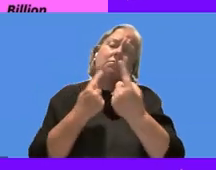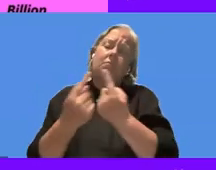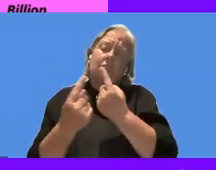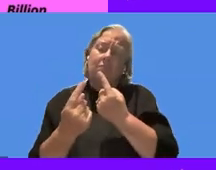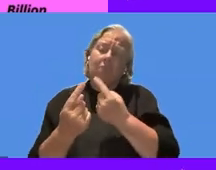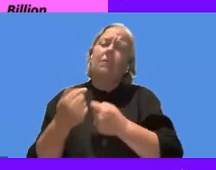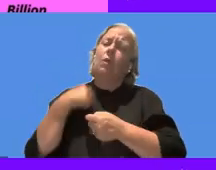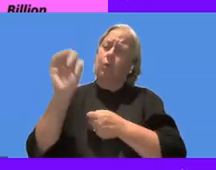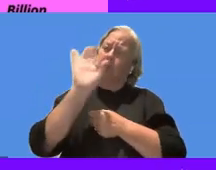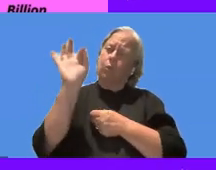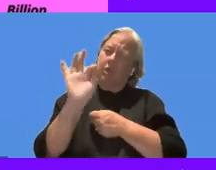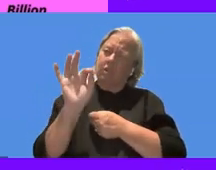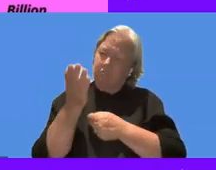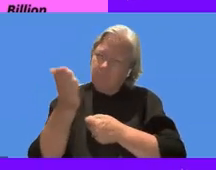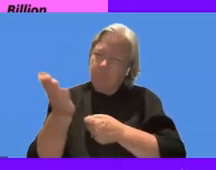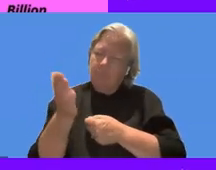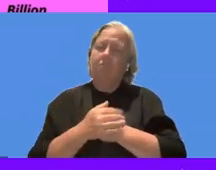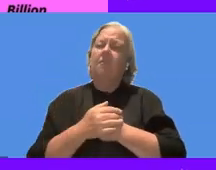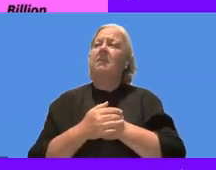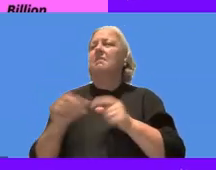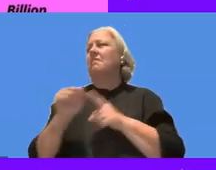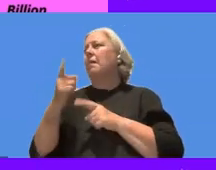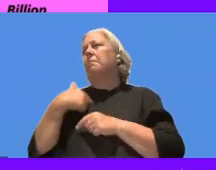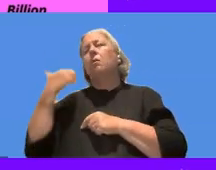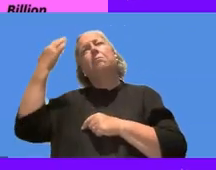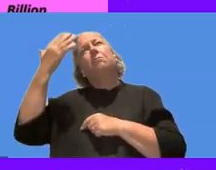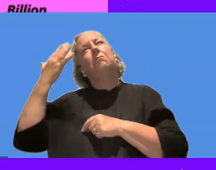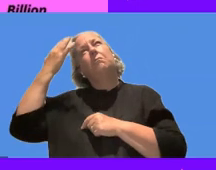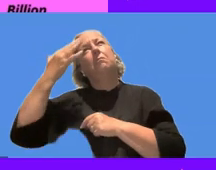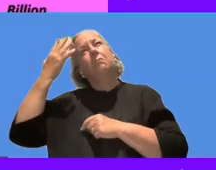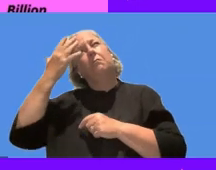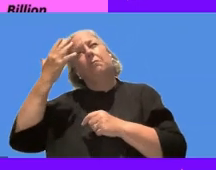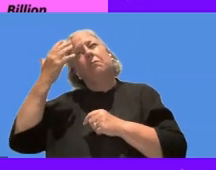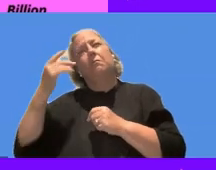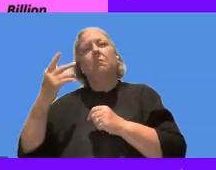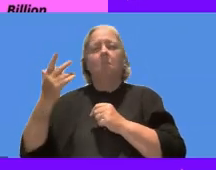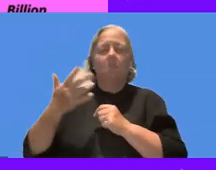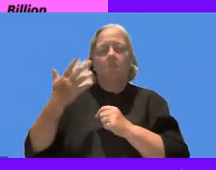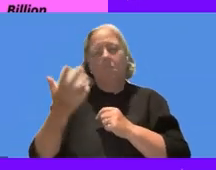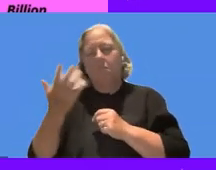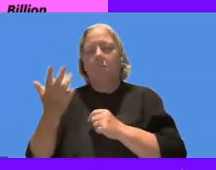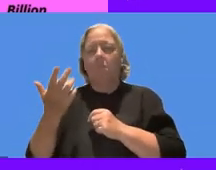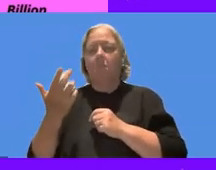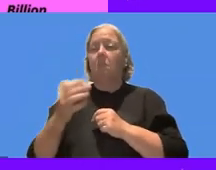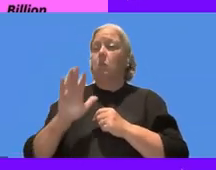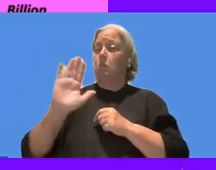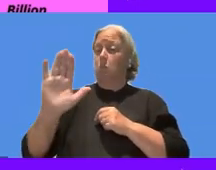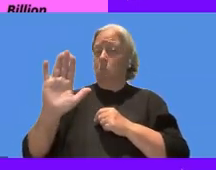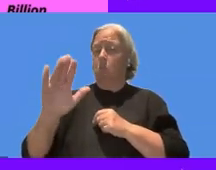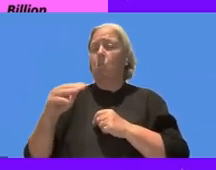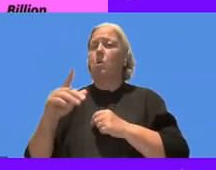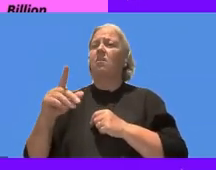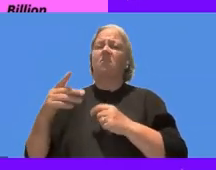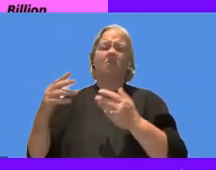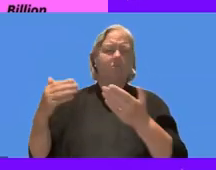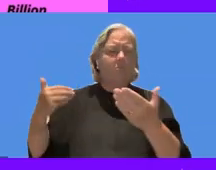reflections I was having, you know, when we were hearing from our first speaker. You know, given the evidence in the Girl Effect study that talks about